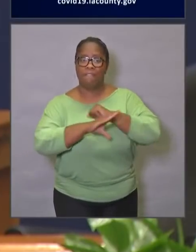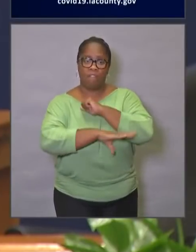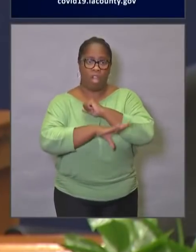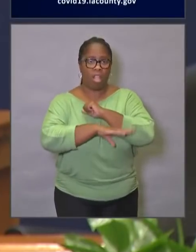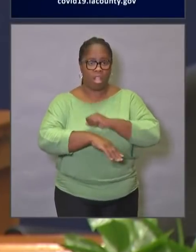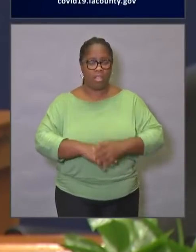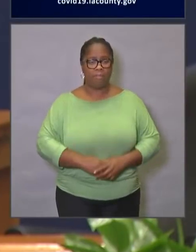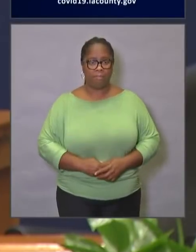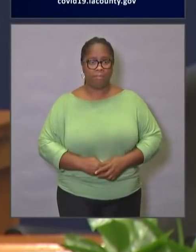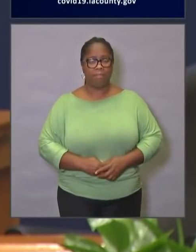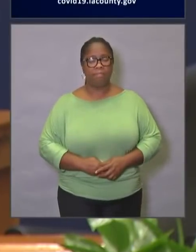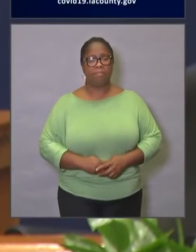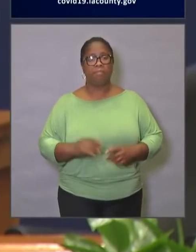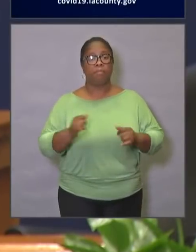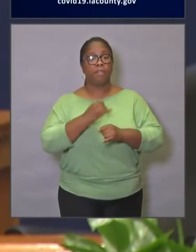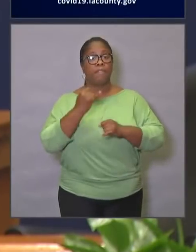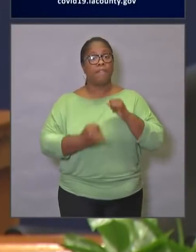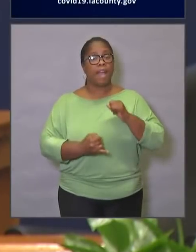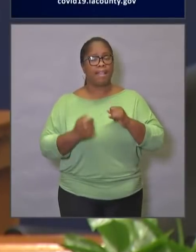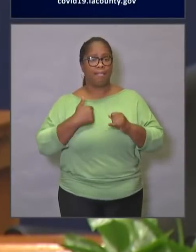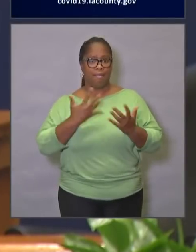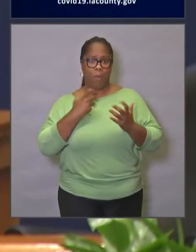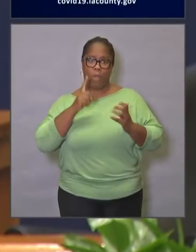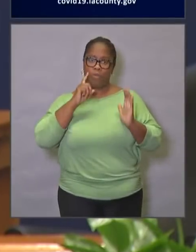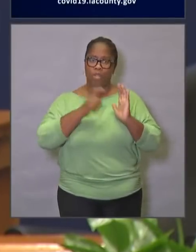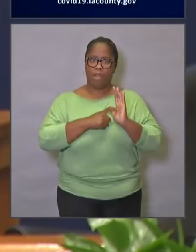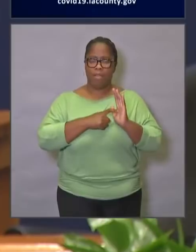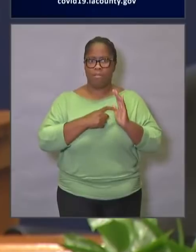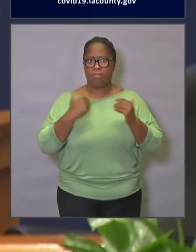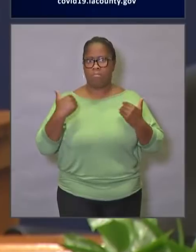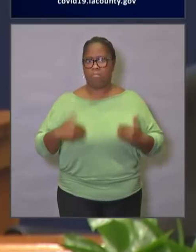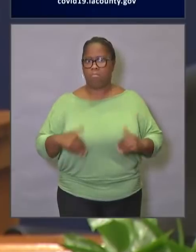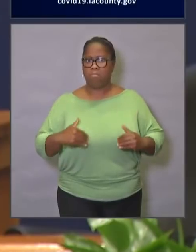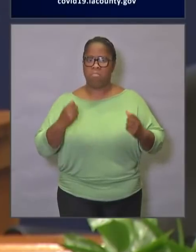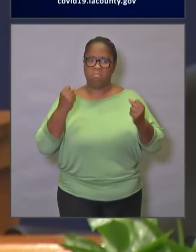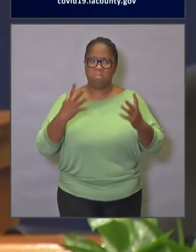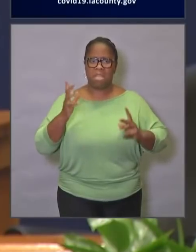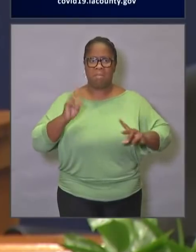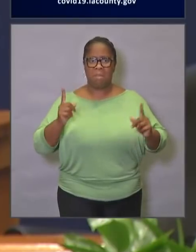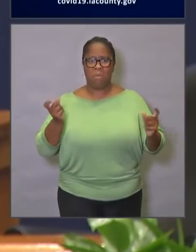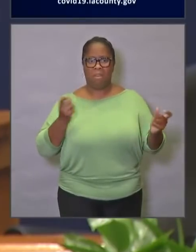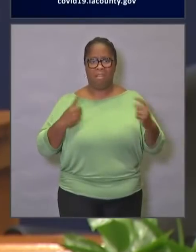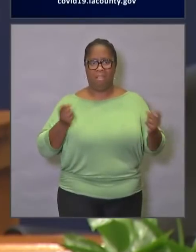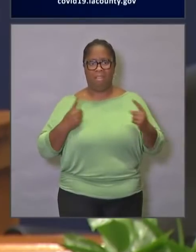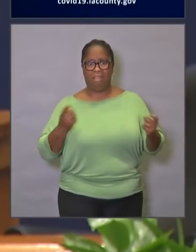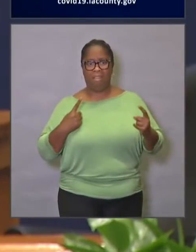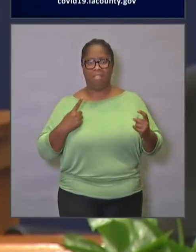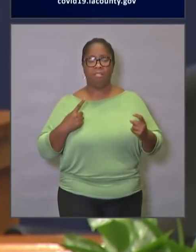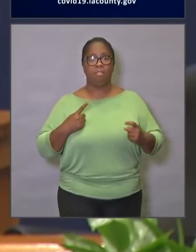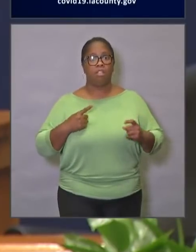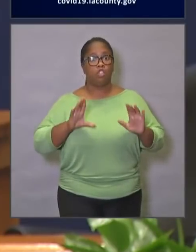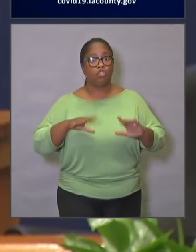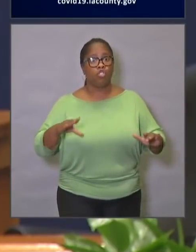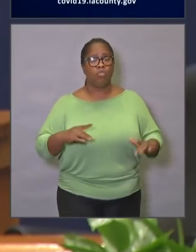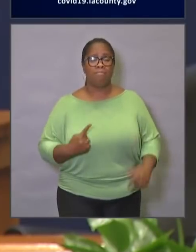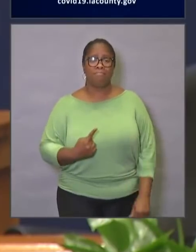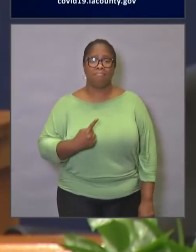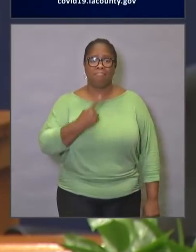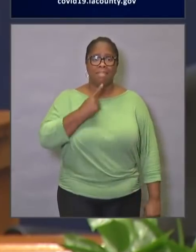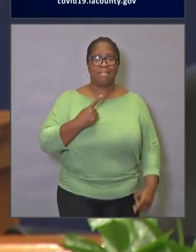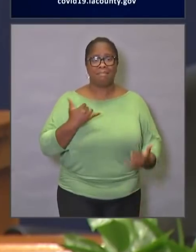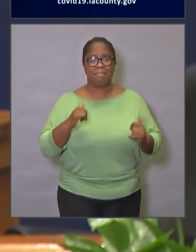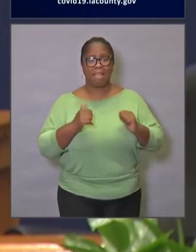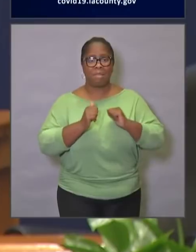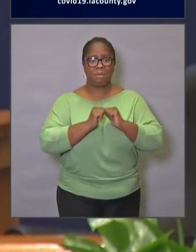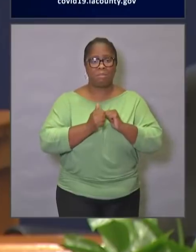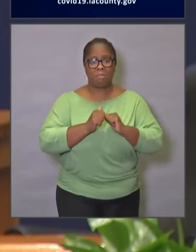And finally, I want to acknowledge that we get a lot of questions, and there are a lot of children who are missing their sports teams. And we